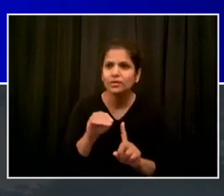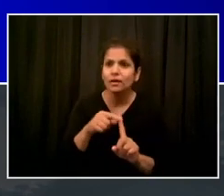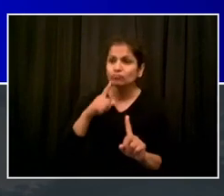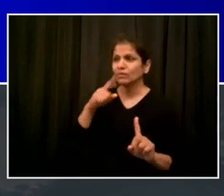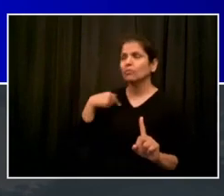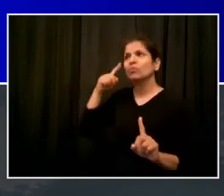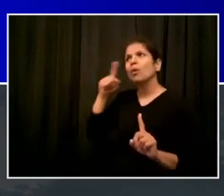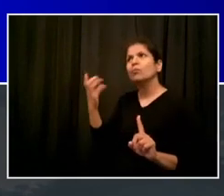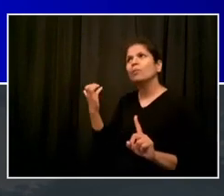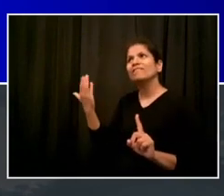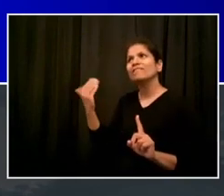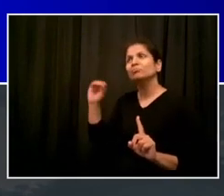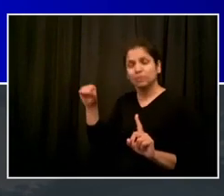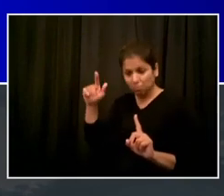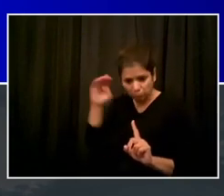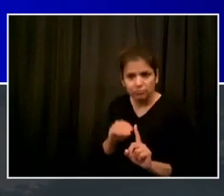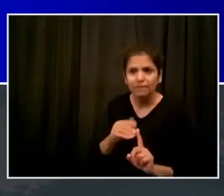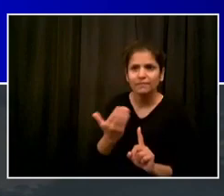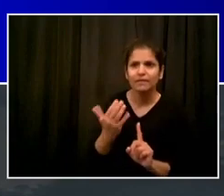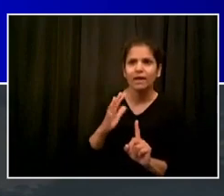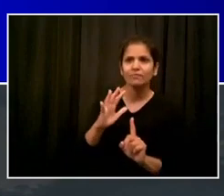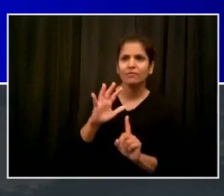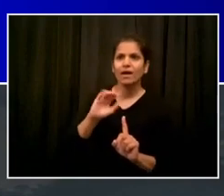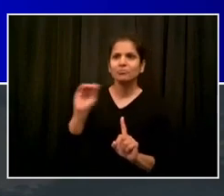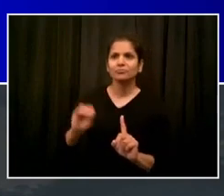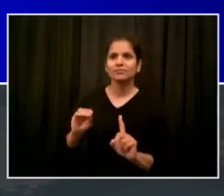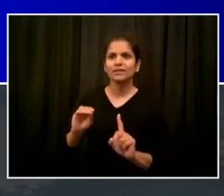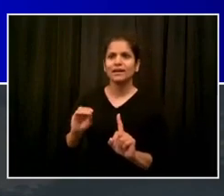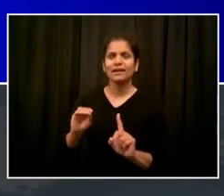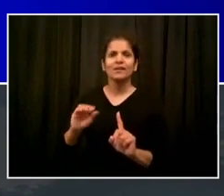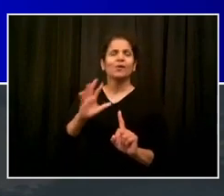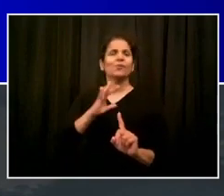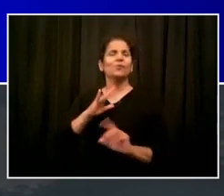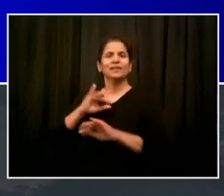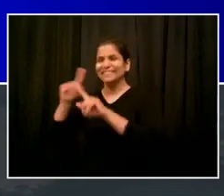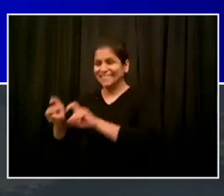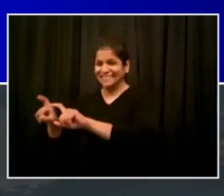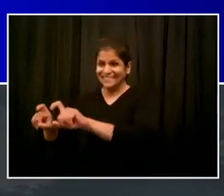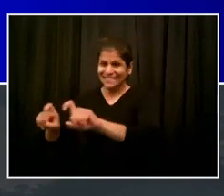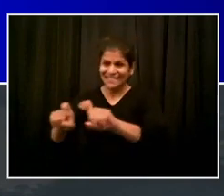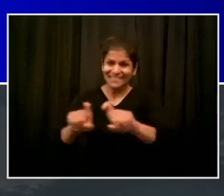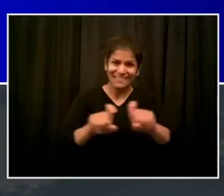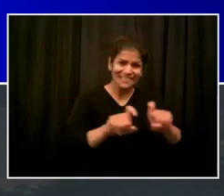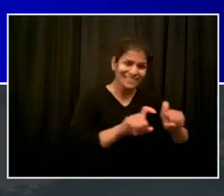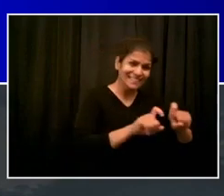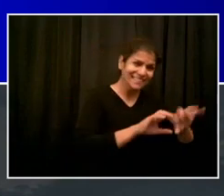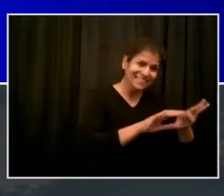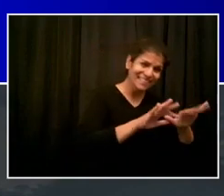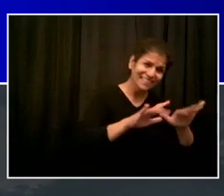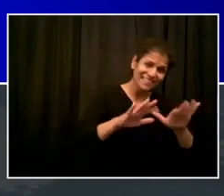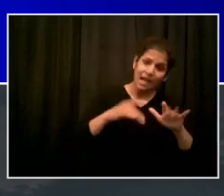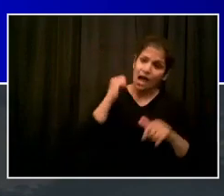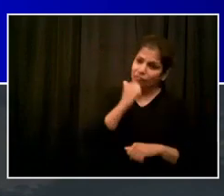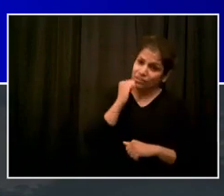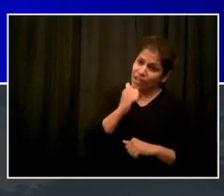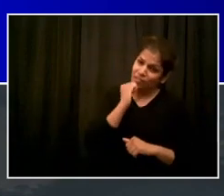that testing is growing and growing and growing all the time. We're getting more and more New Yorkers tested and the percentage is going